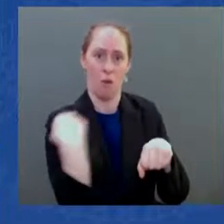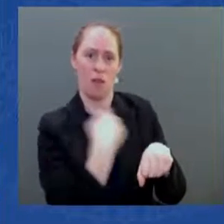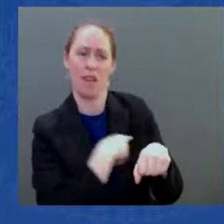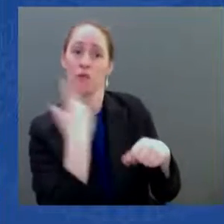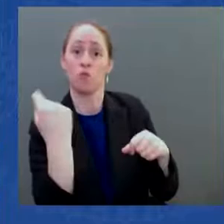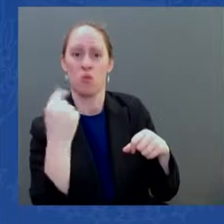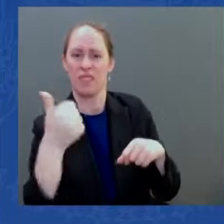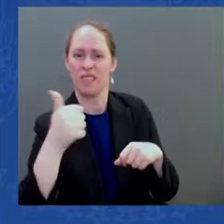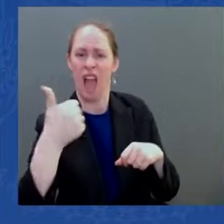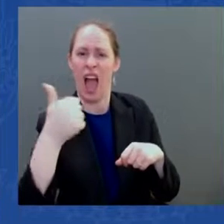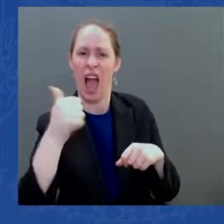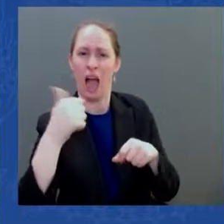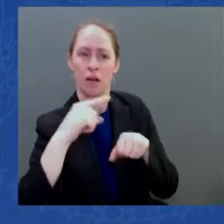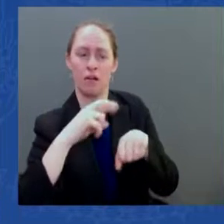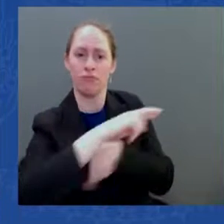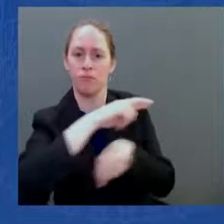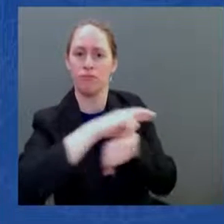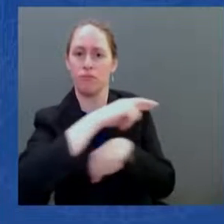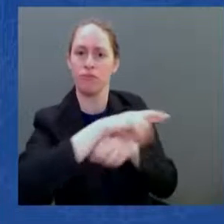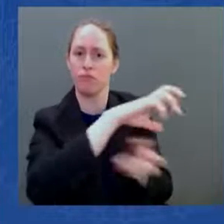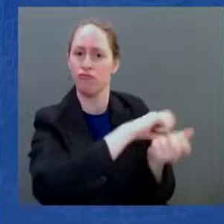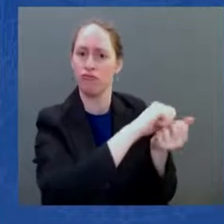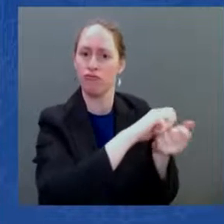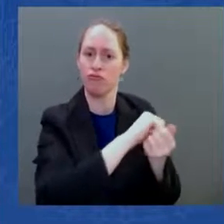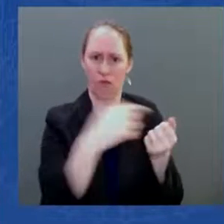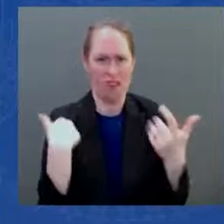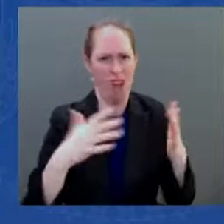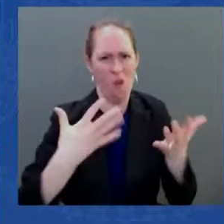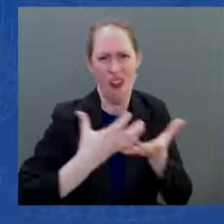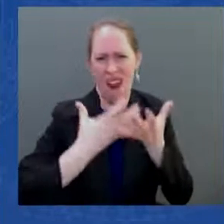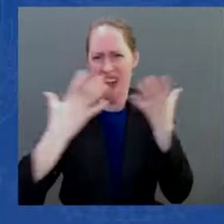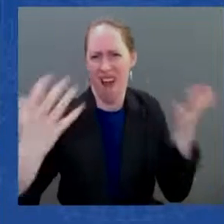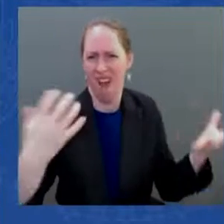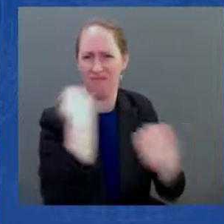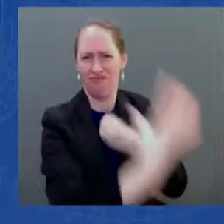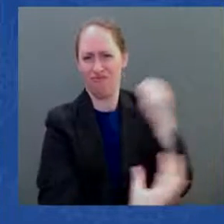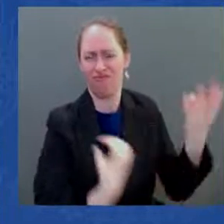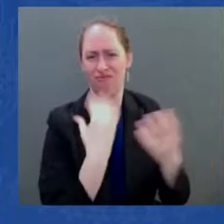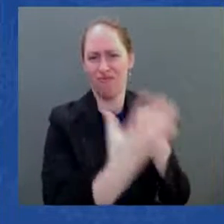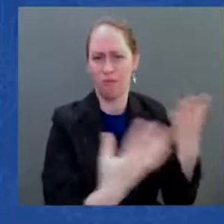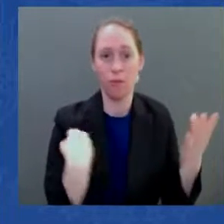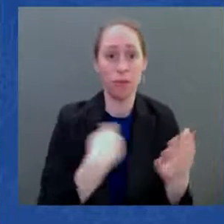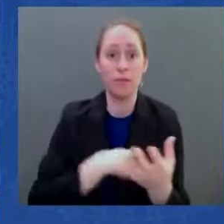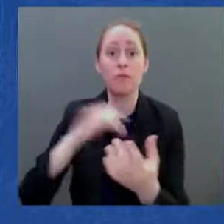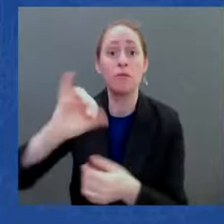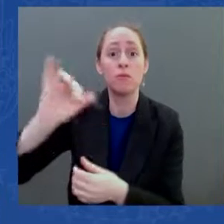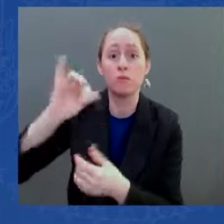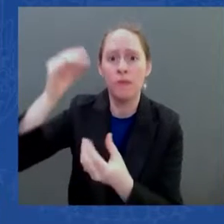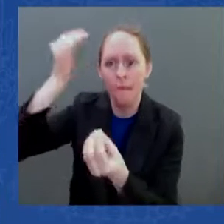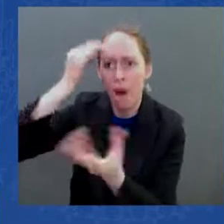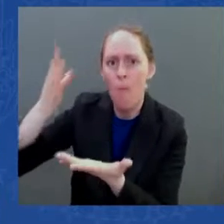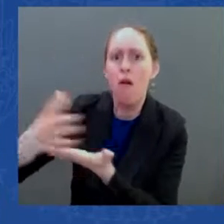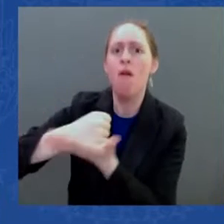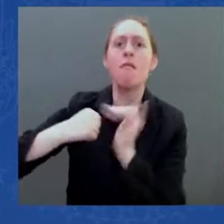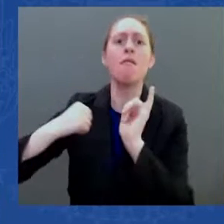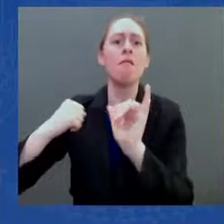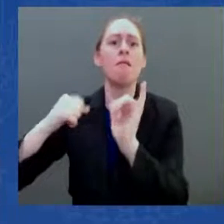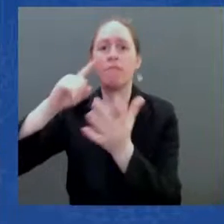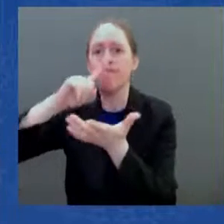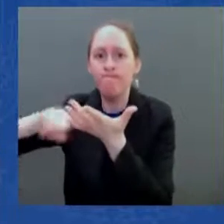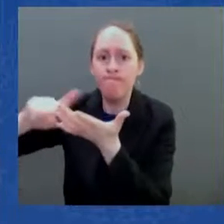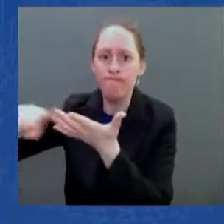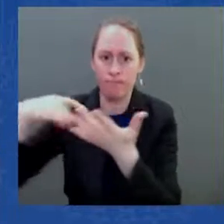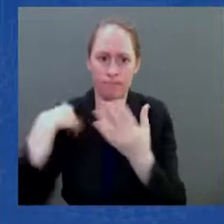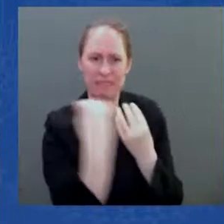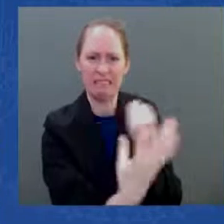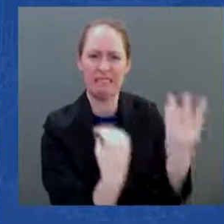timely intelligence with Ukraine to help defend them against Russian aggression. And on top of this, these direct contributions